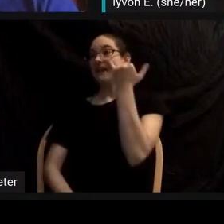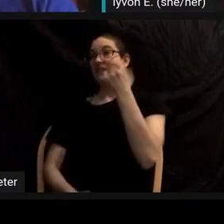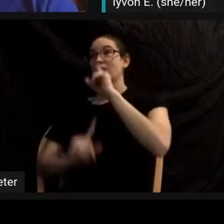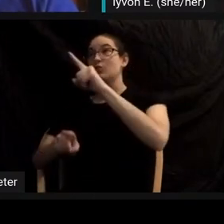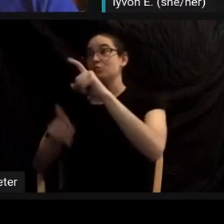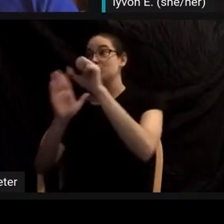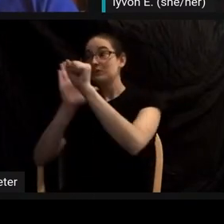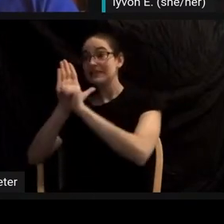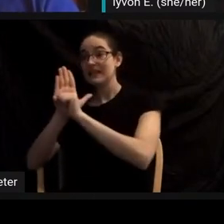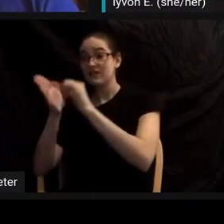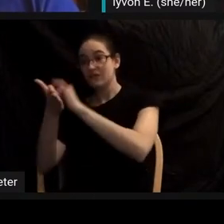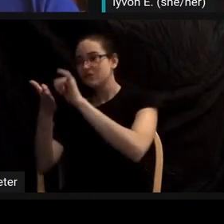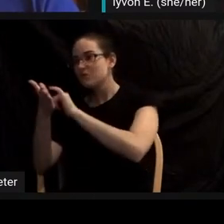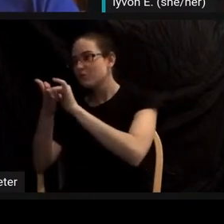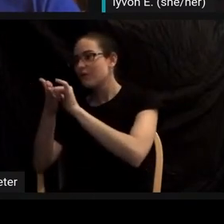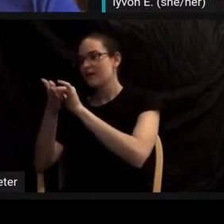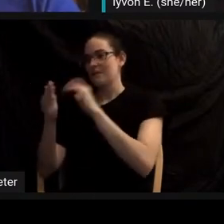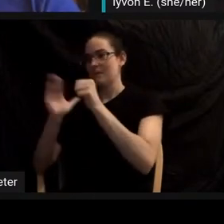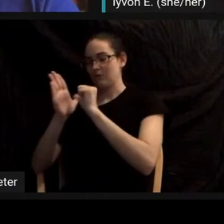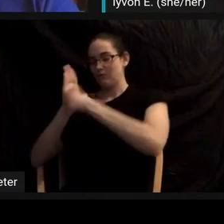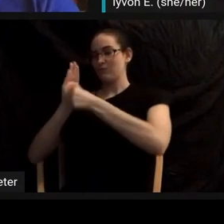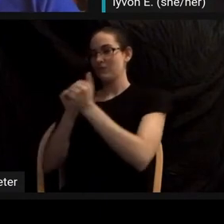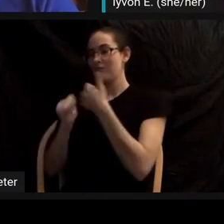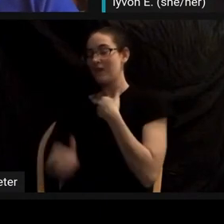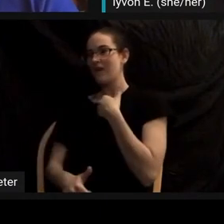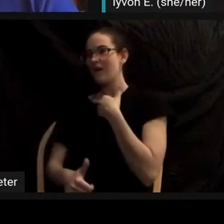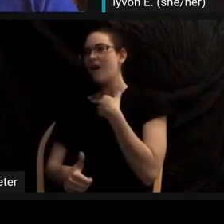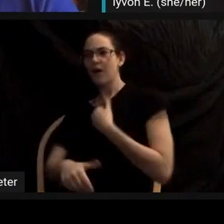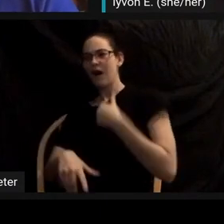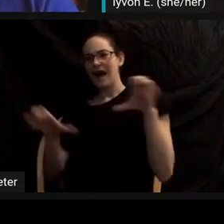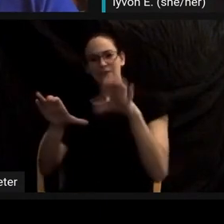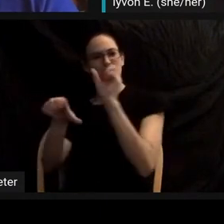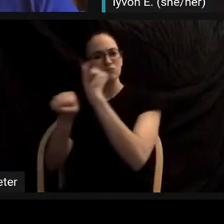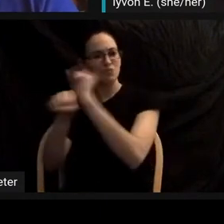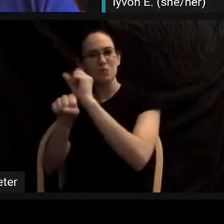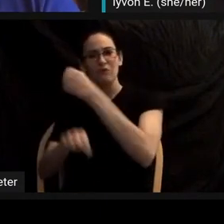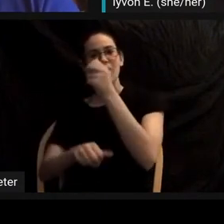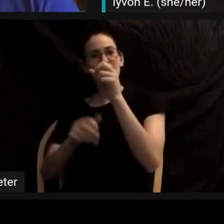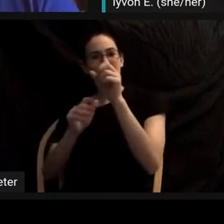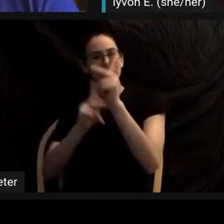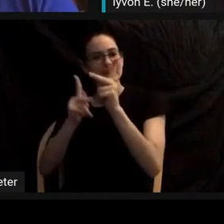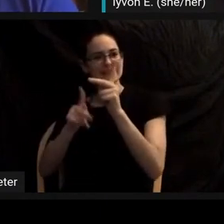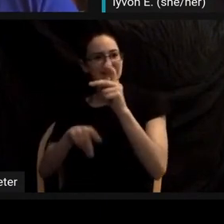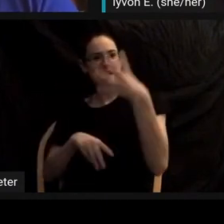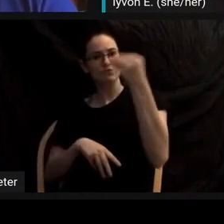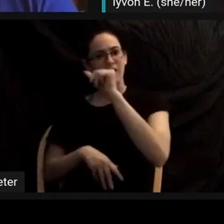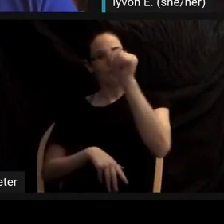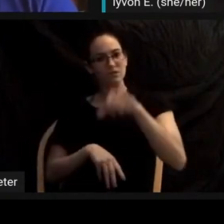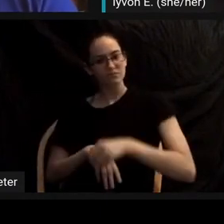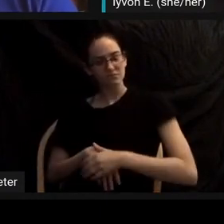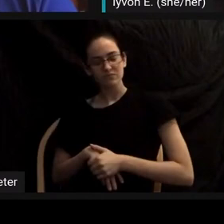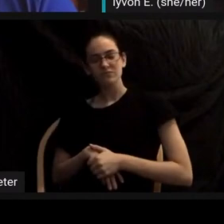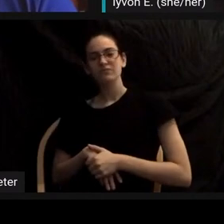make a good impression on folks, then I can do this outside of Austin. You know, I can, and, you